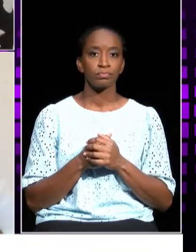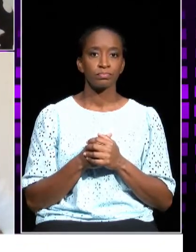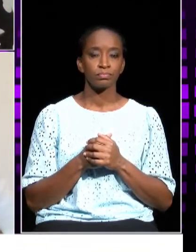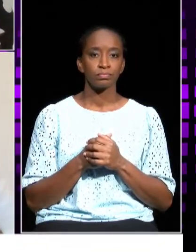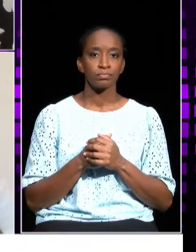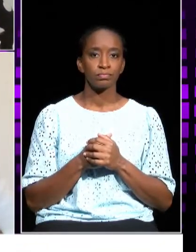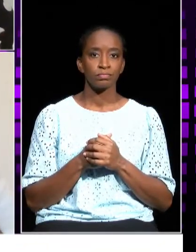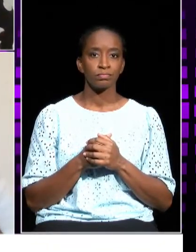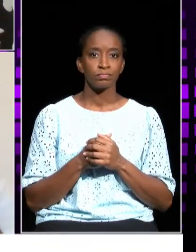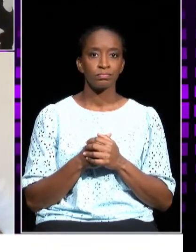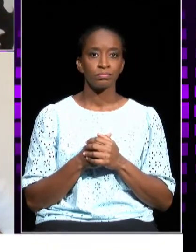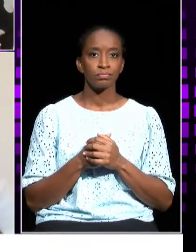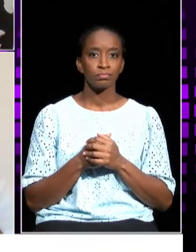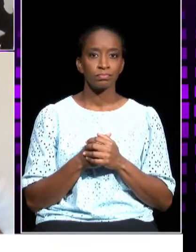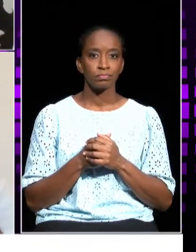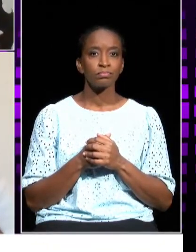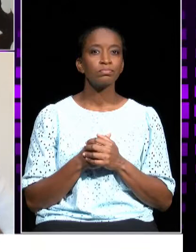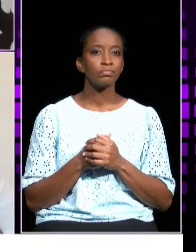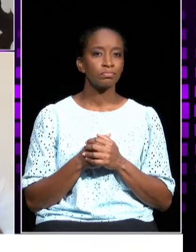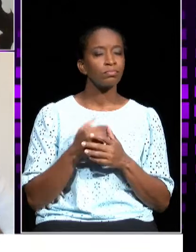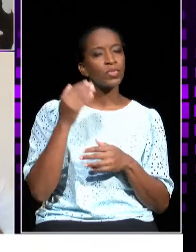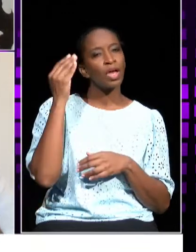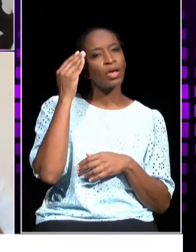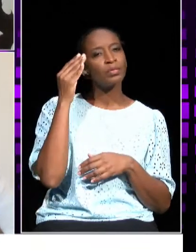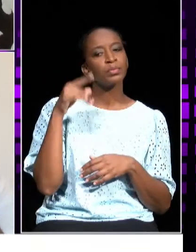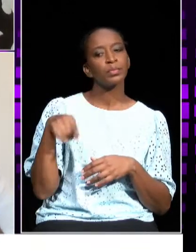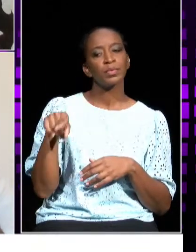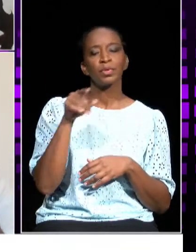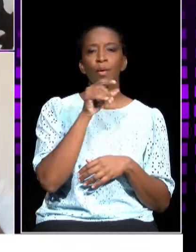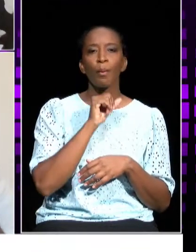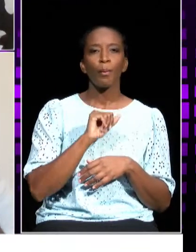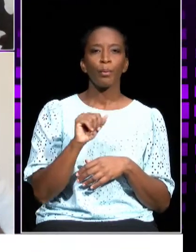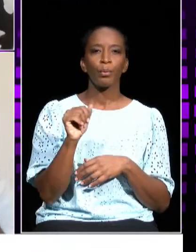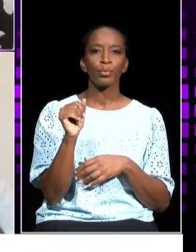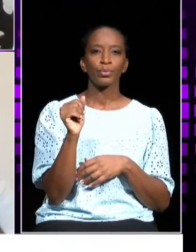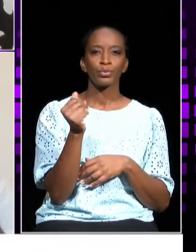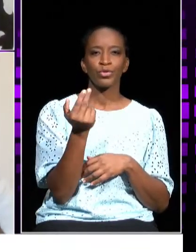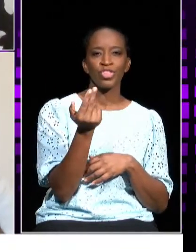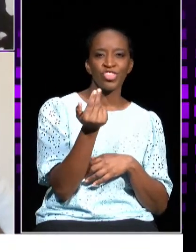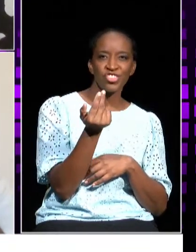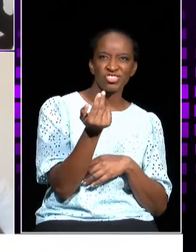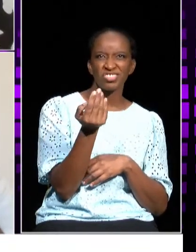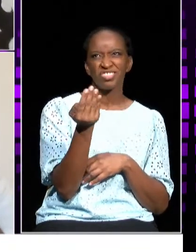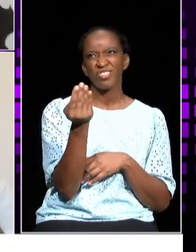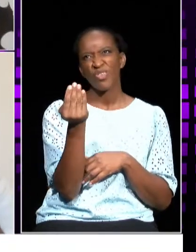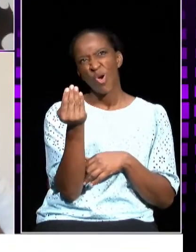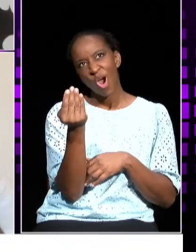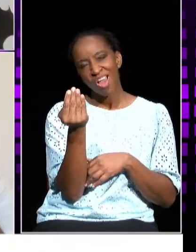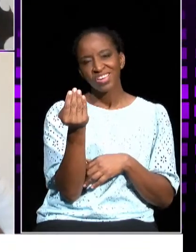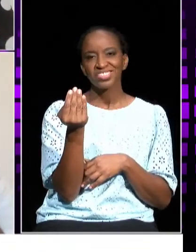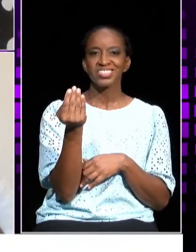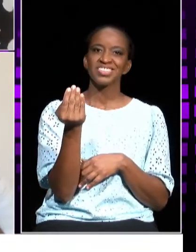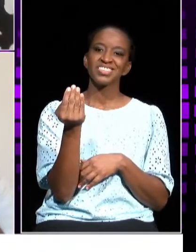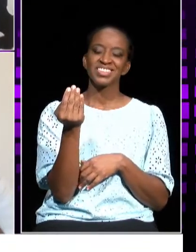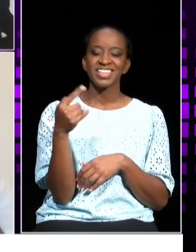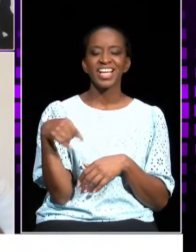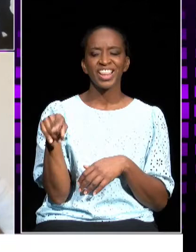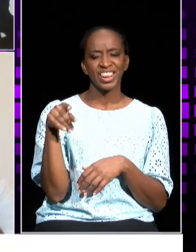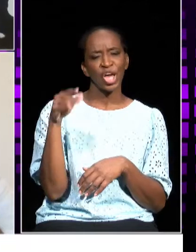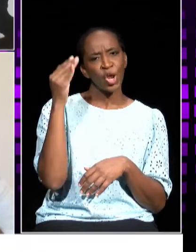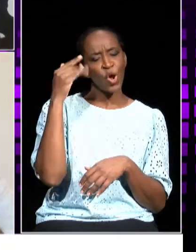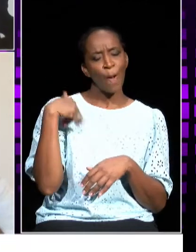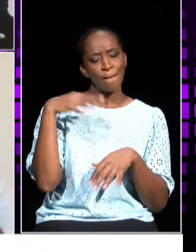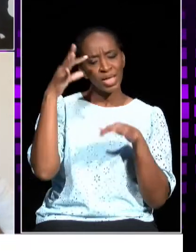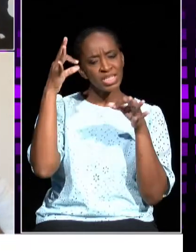14-year-old, 11-year-old might be able to appreciate that. But how do we tell a 6-year-old, 7-year-old that, you make a choice, you have to deal with the consequences? How do we teach